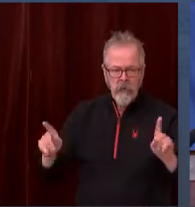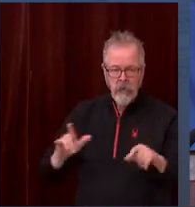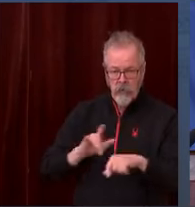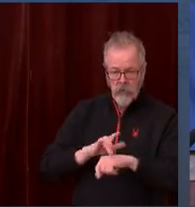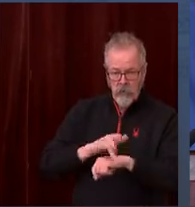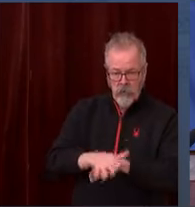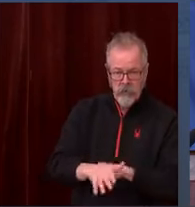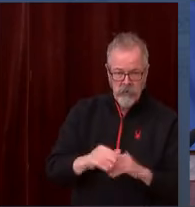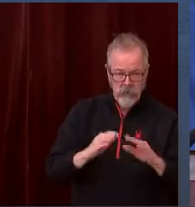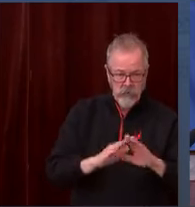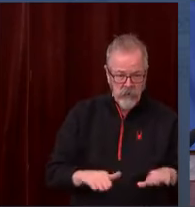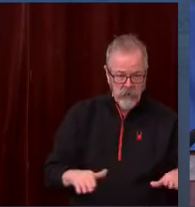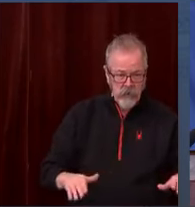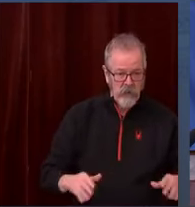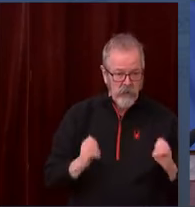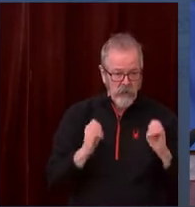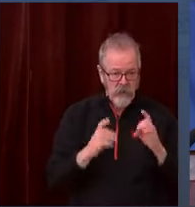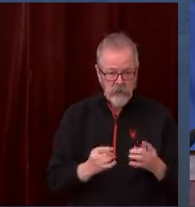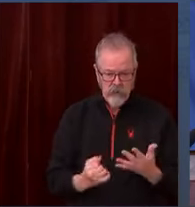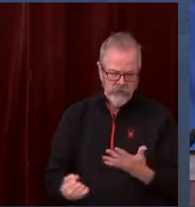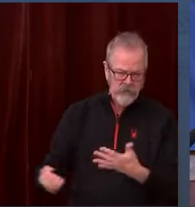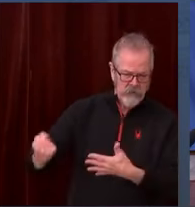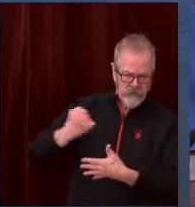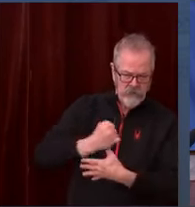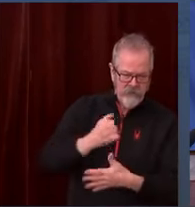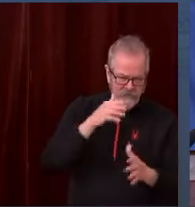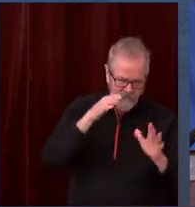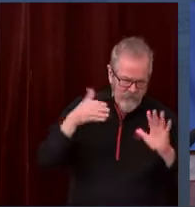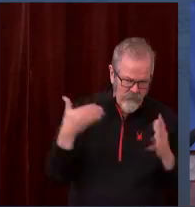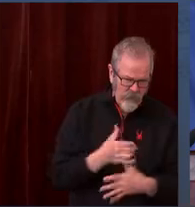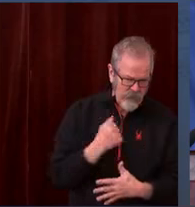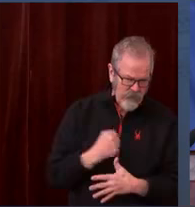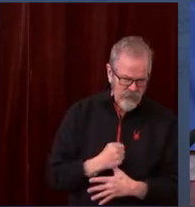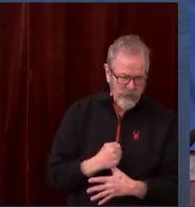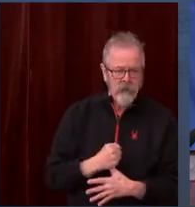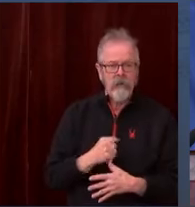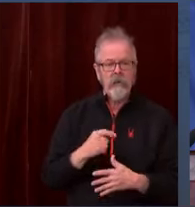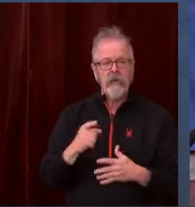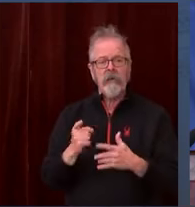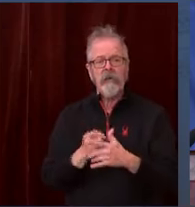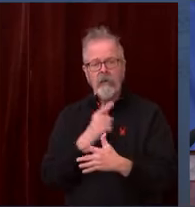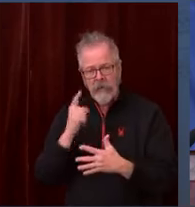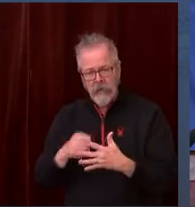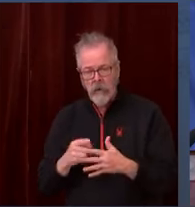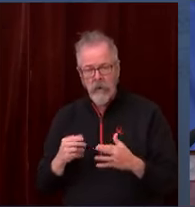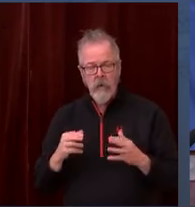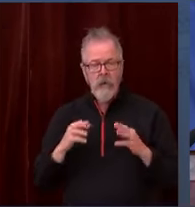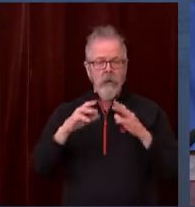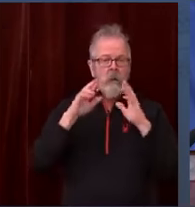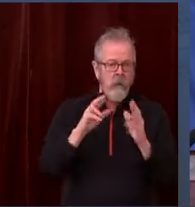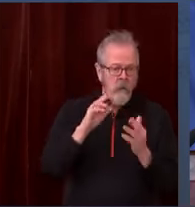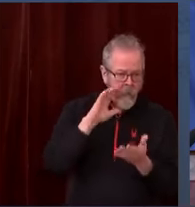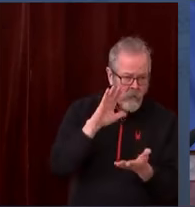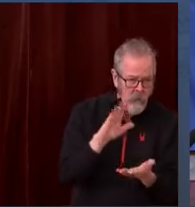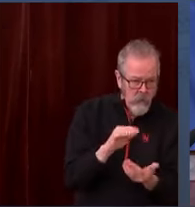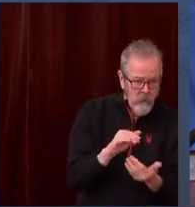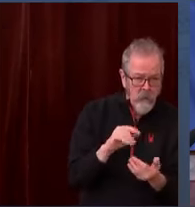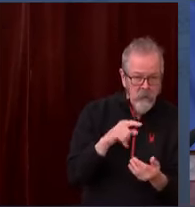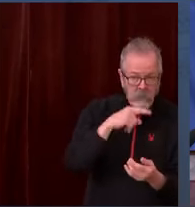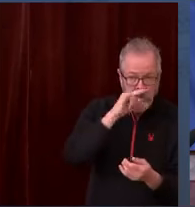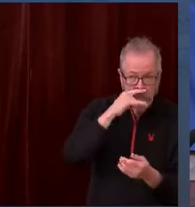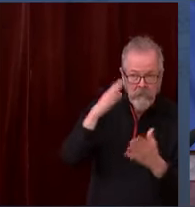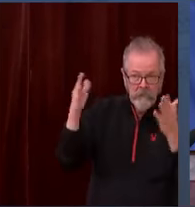we hope to be able to get more of our children back to on-site education. We'll have more to say about that in the next several